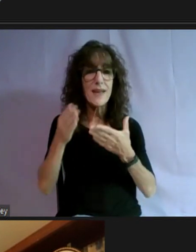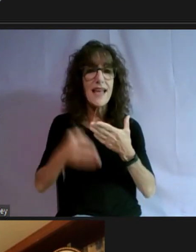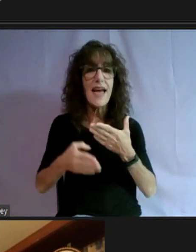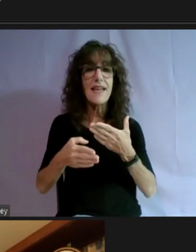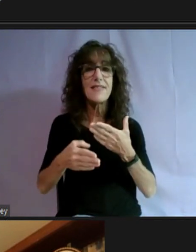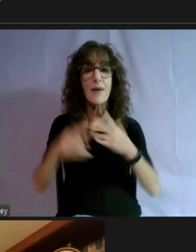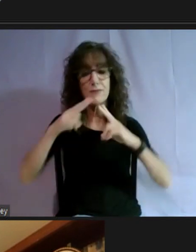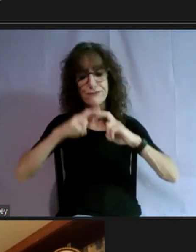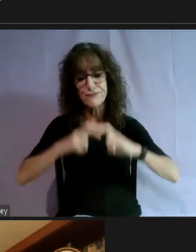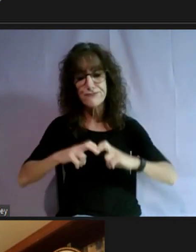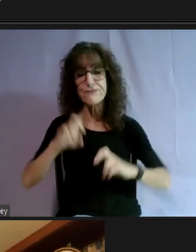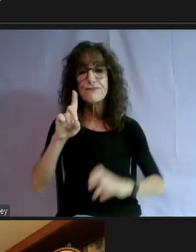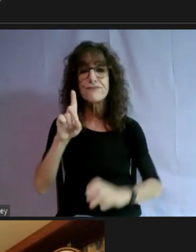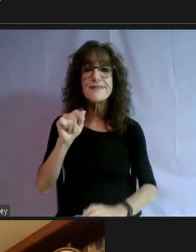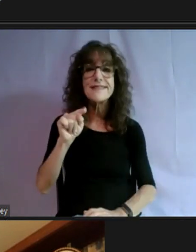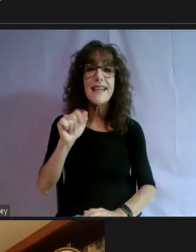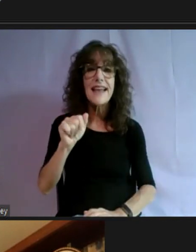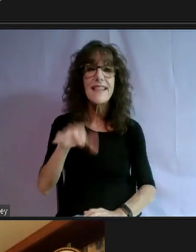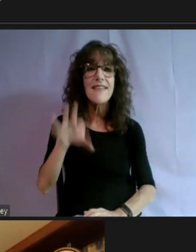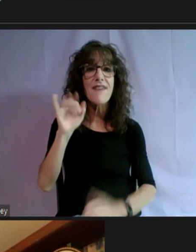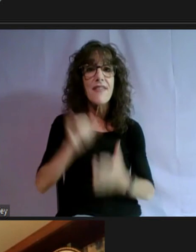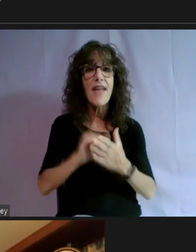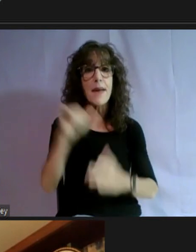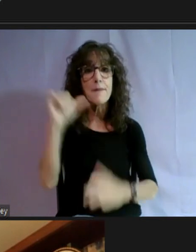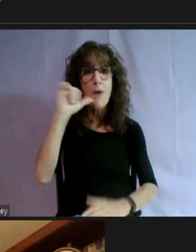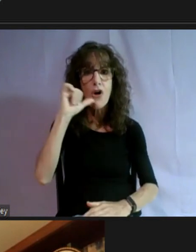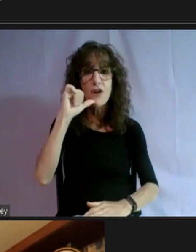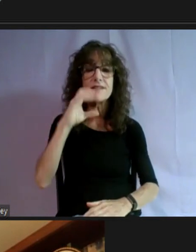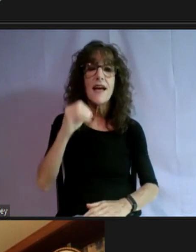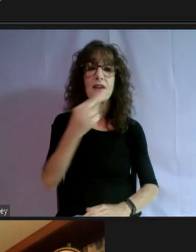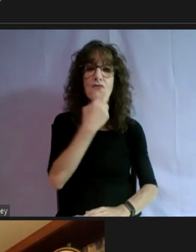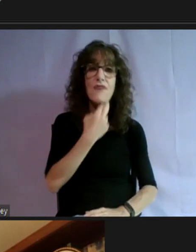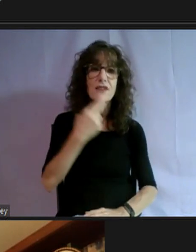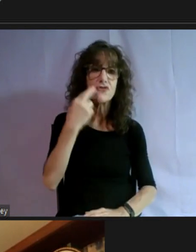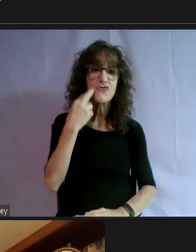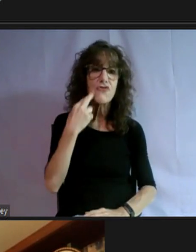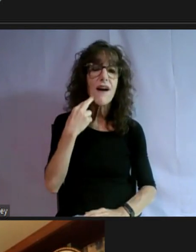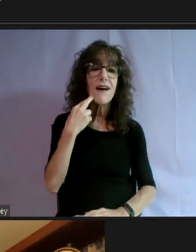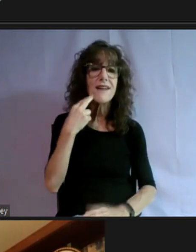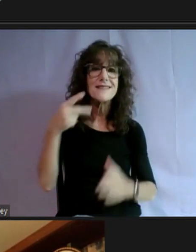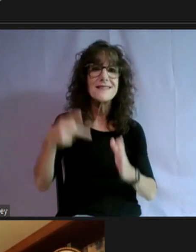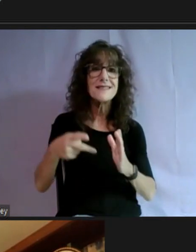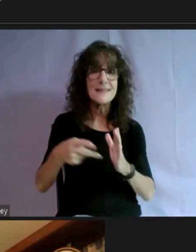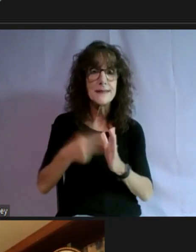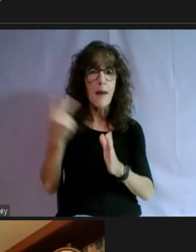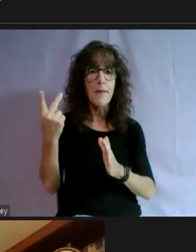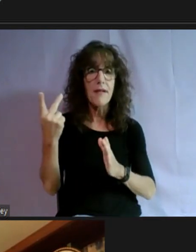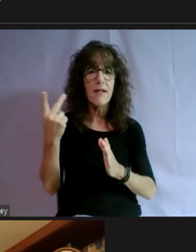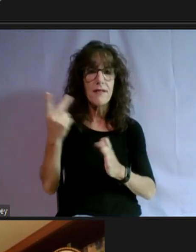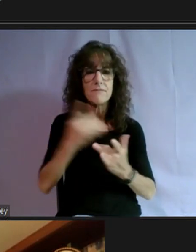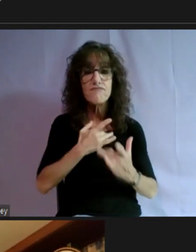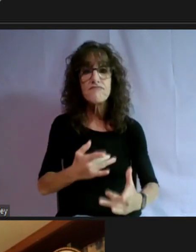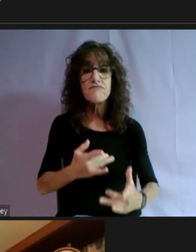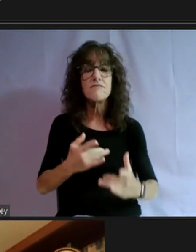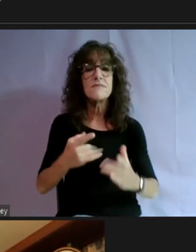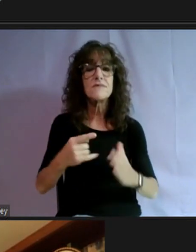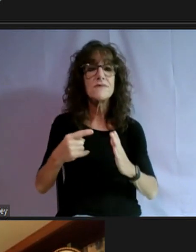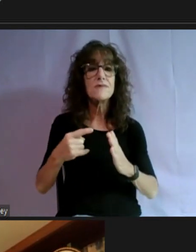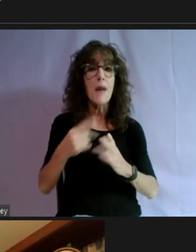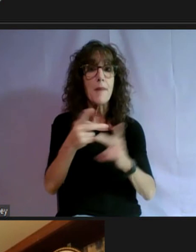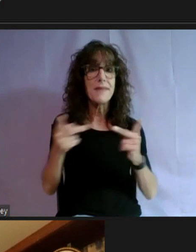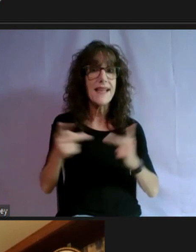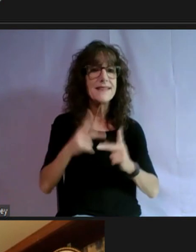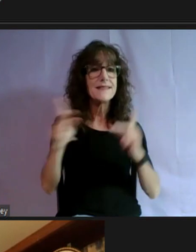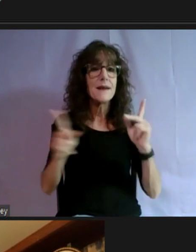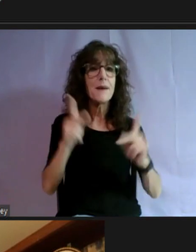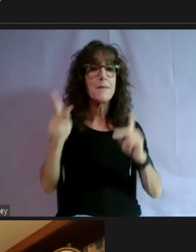found was that bars and restaurants were 2 times as likely to be represented as a place that